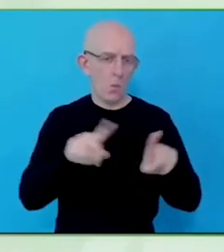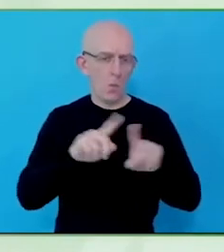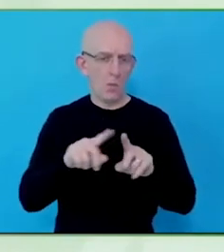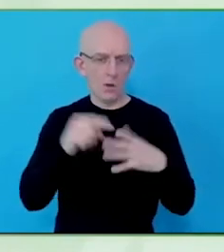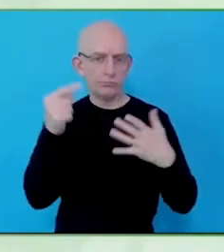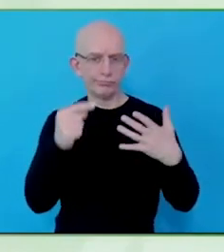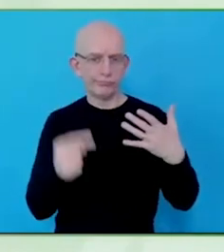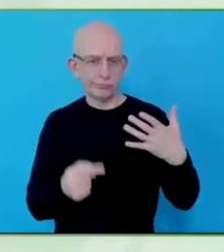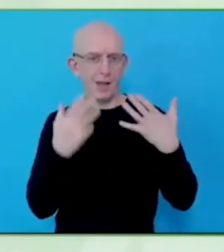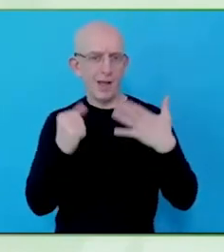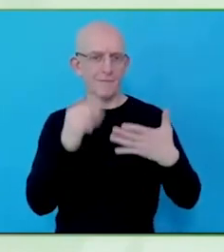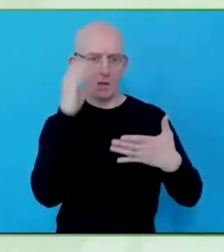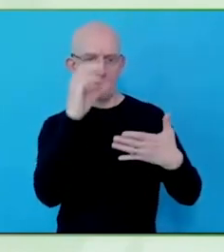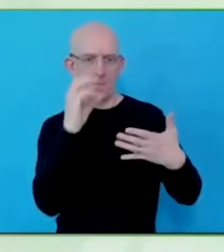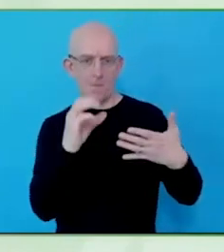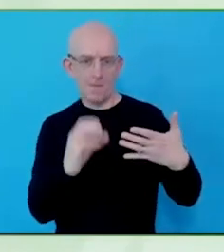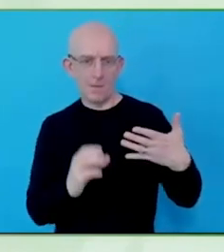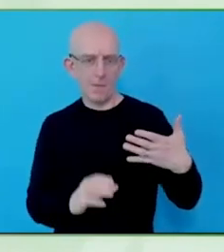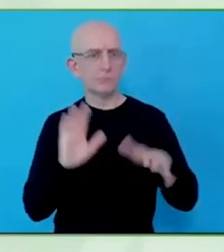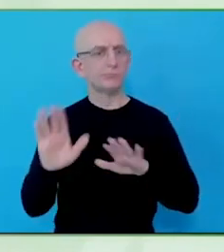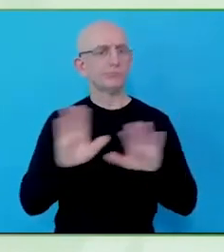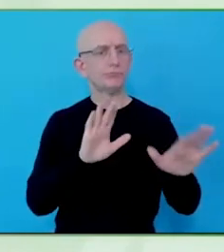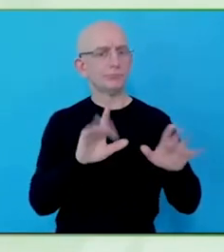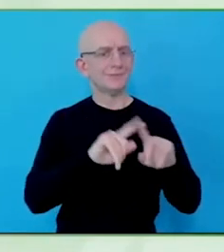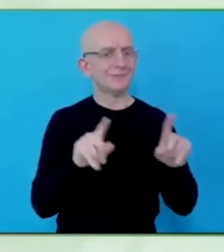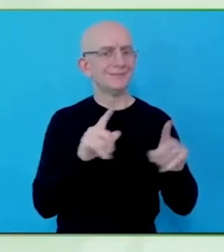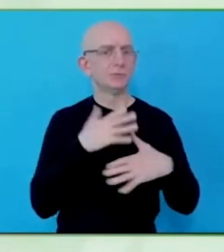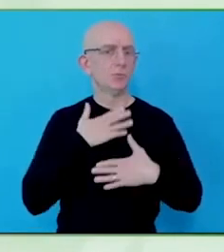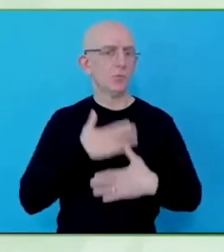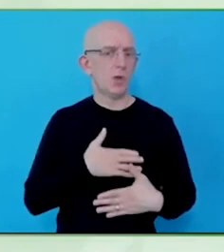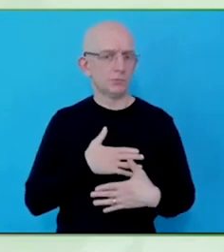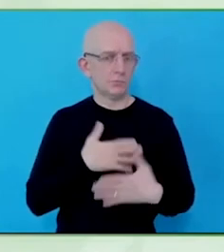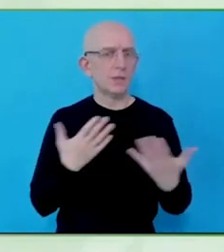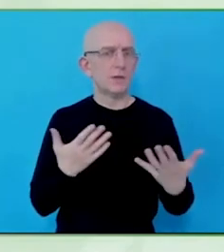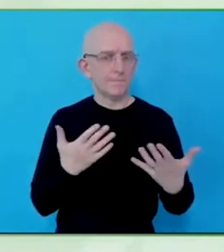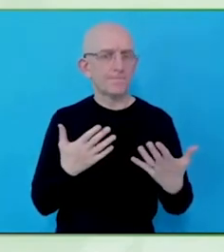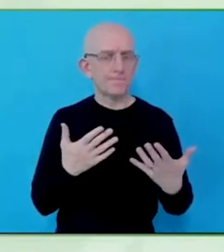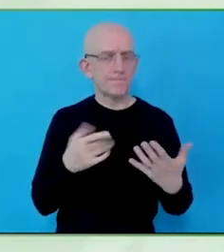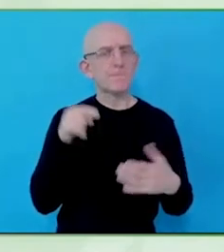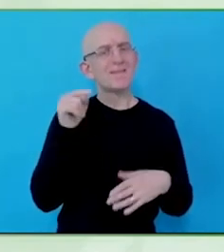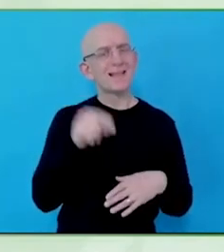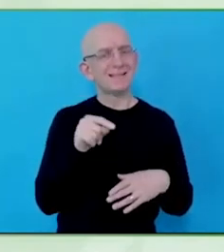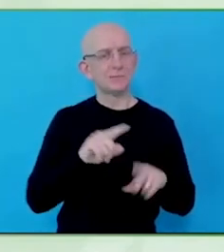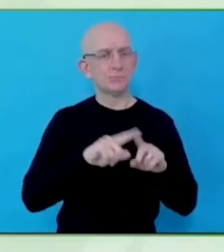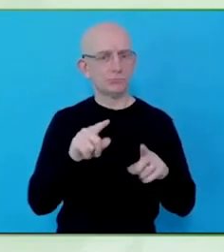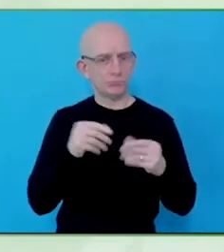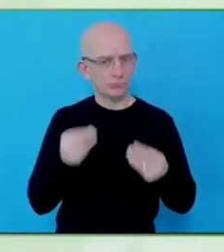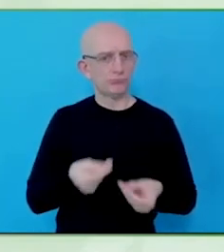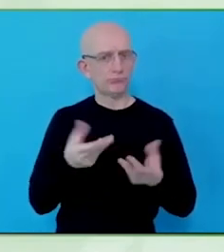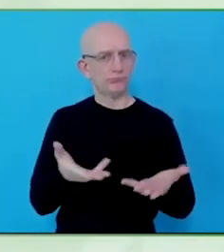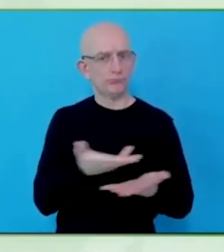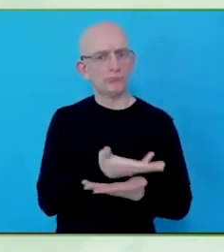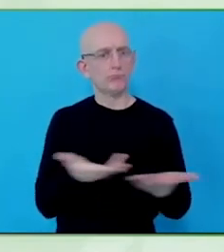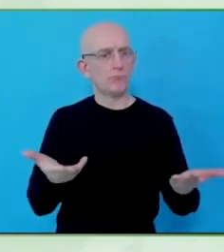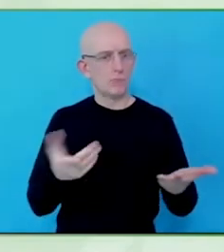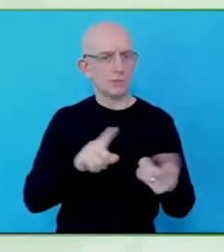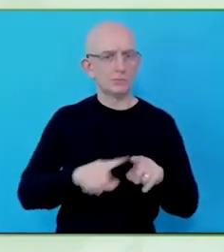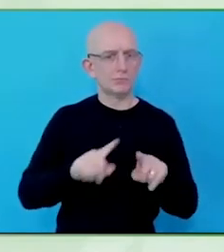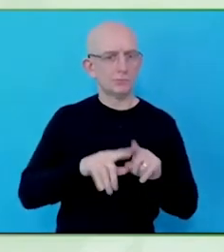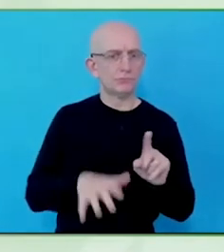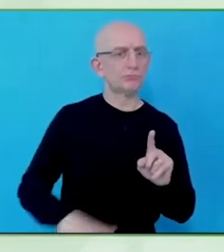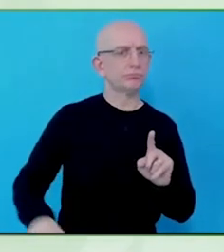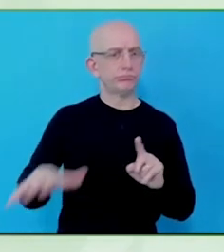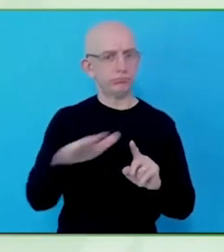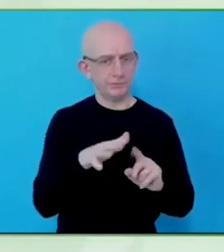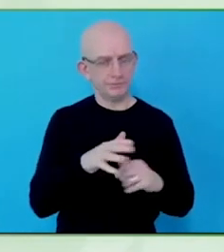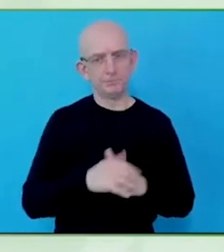protection issues we had a couple of years ago. Will there be grace periods, or will there be fines, or what's going to happen? Oh, that's an